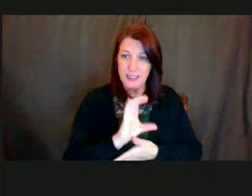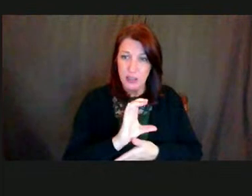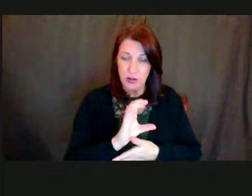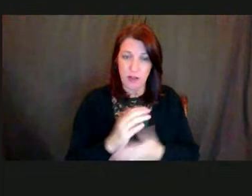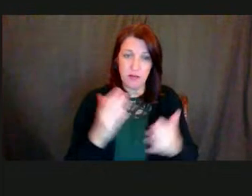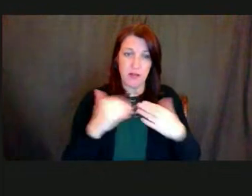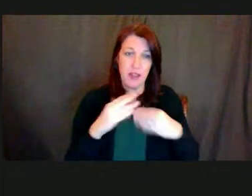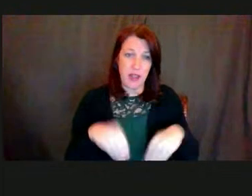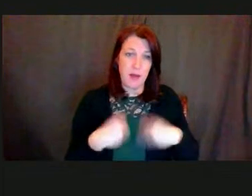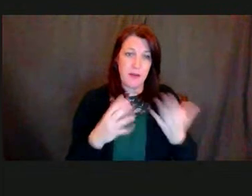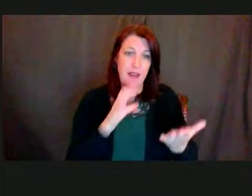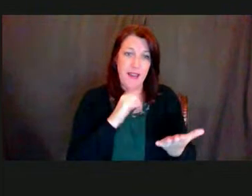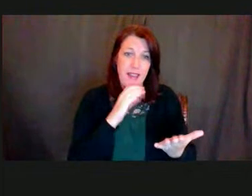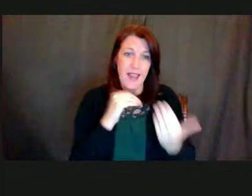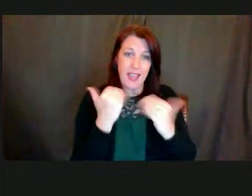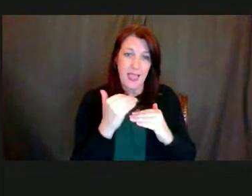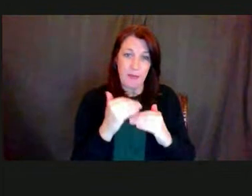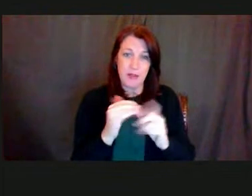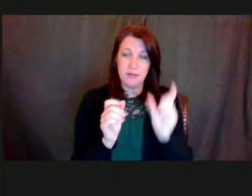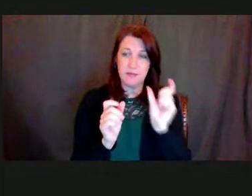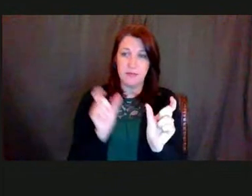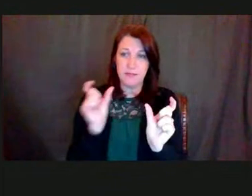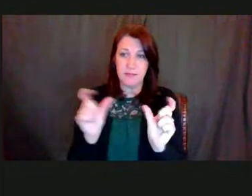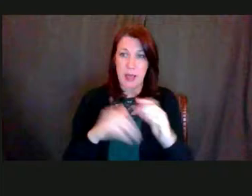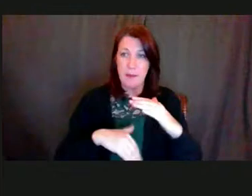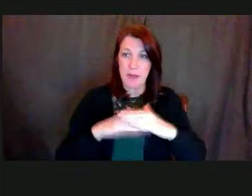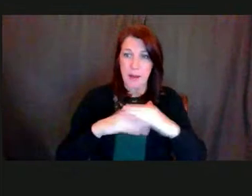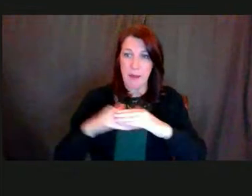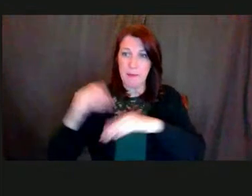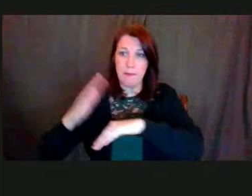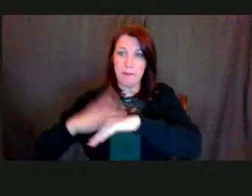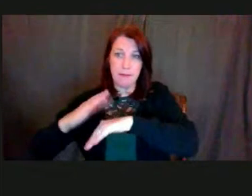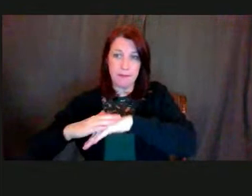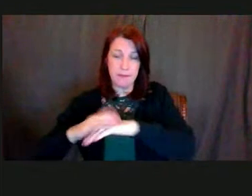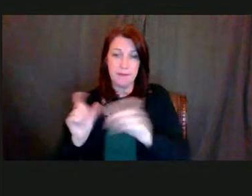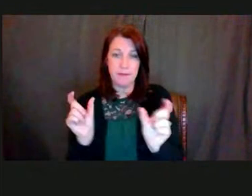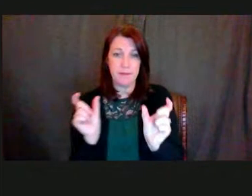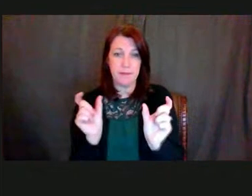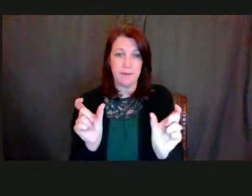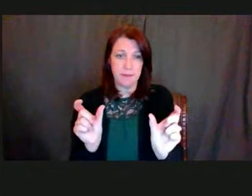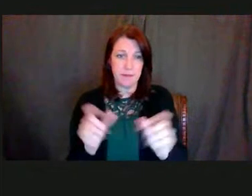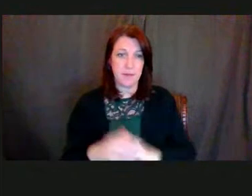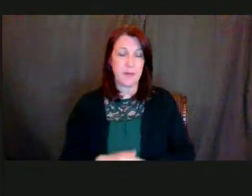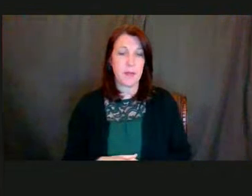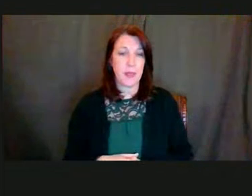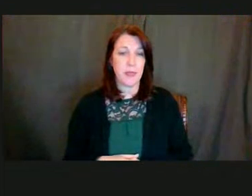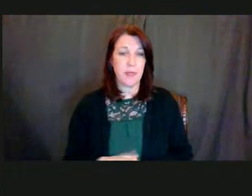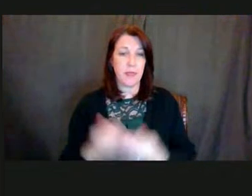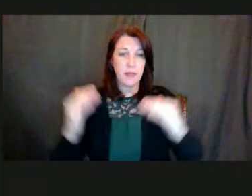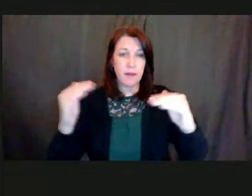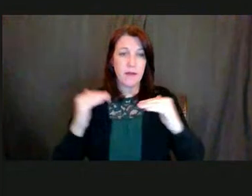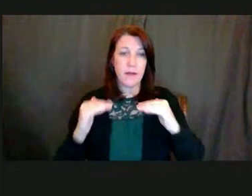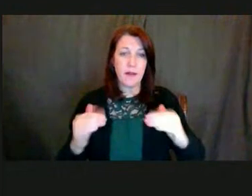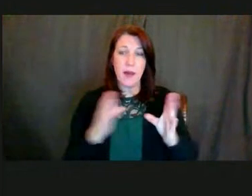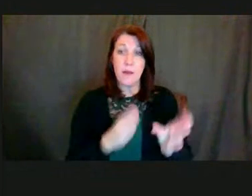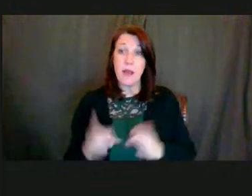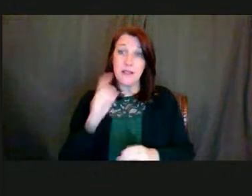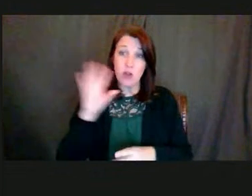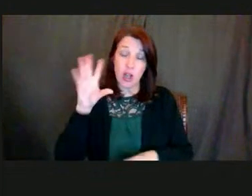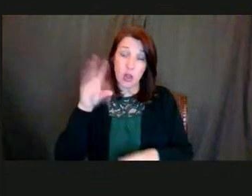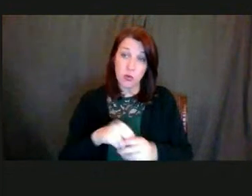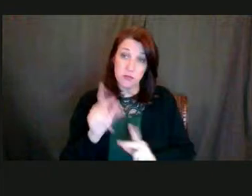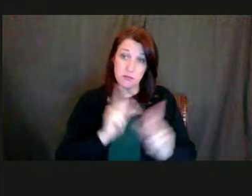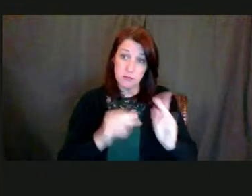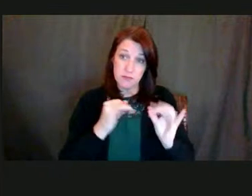you'll provide age limits, including your minimum and maximum age if you have them. You'll provide plans for inclusion of